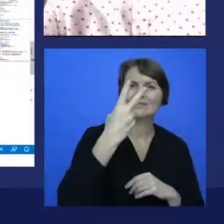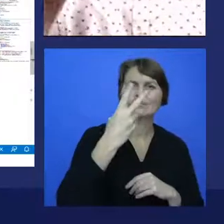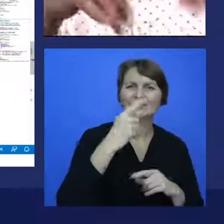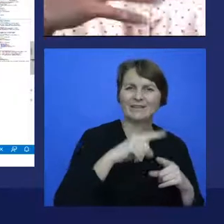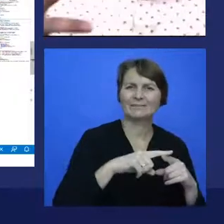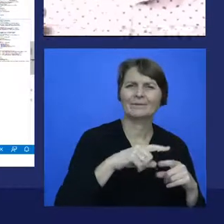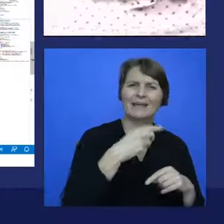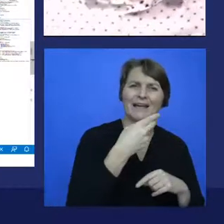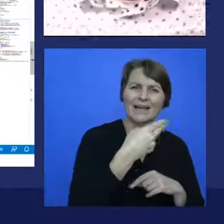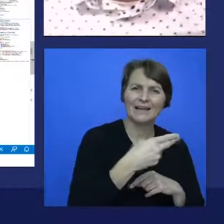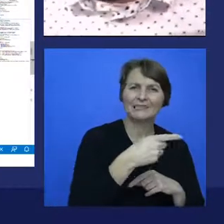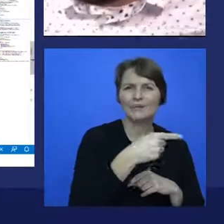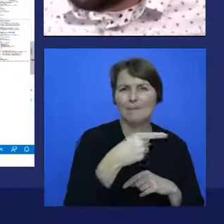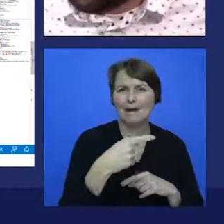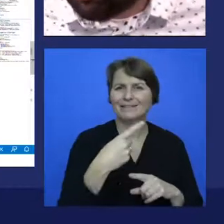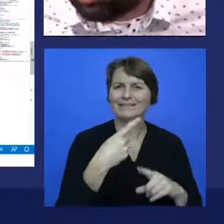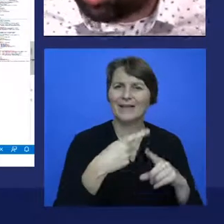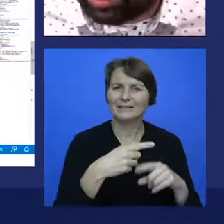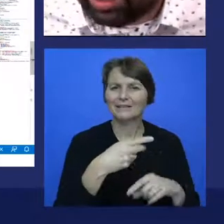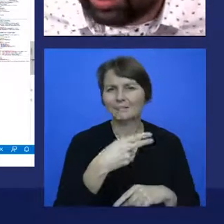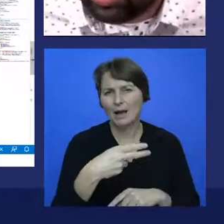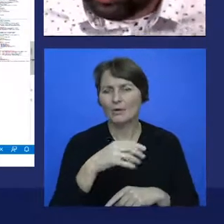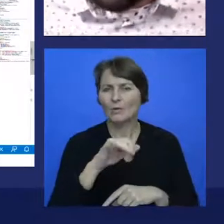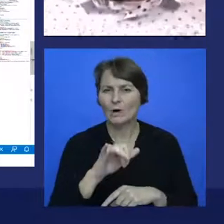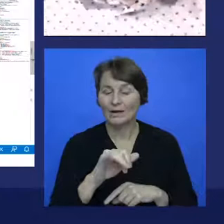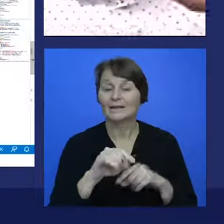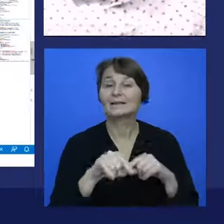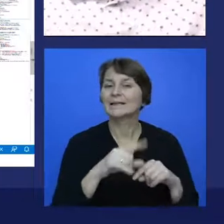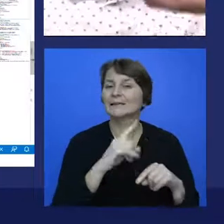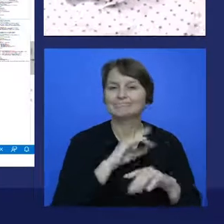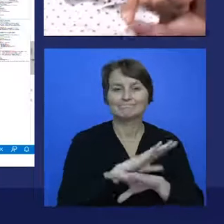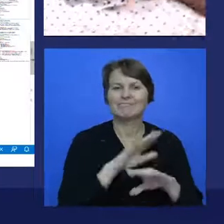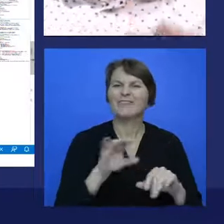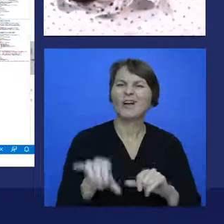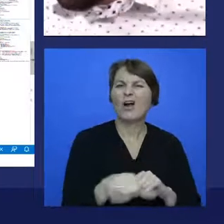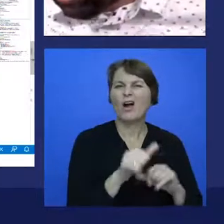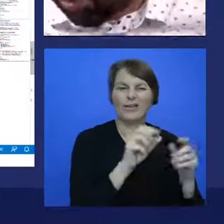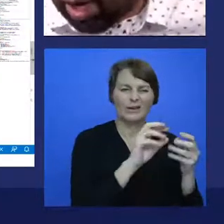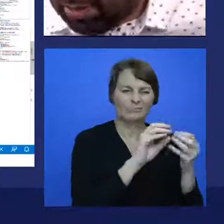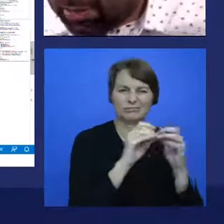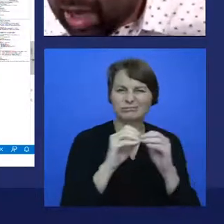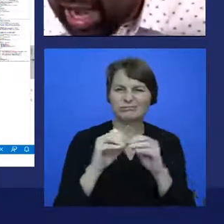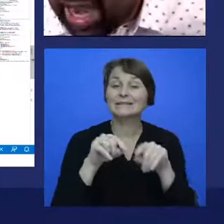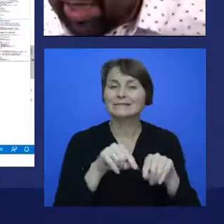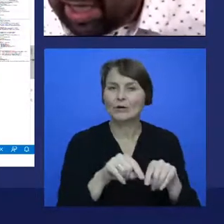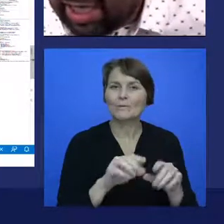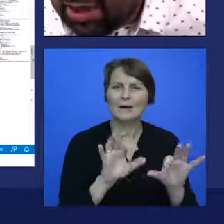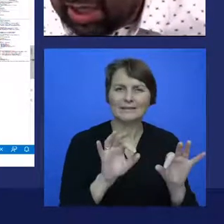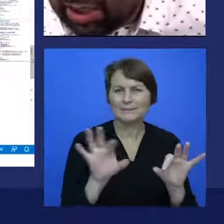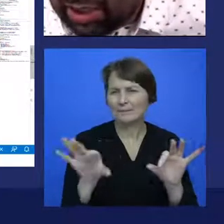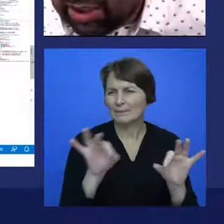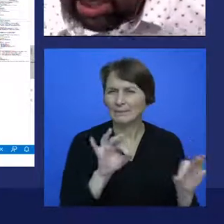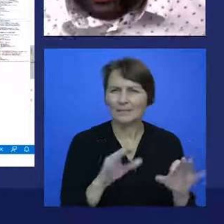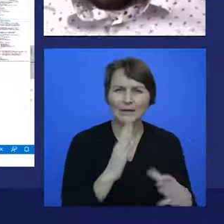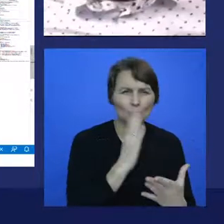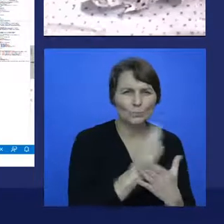minus y squared. There are other loss functions that measure suckiness, and you need to use the right one for the right problem. And then here is SGD,